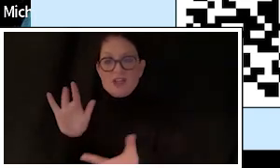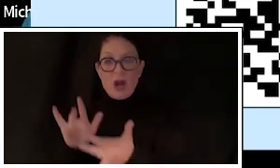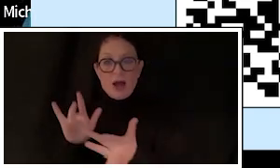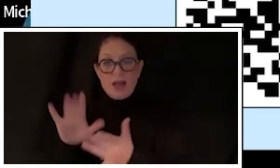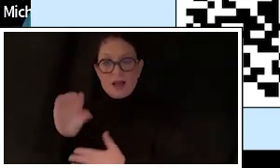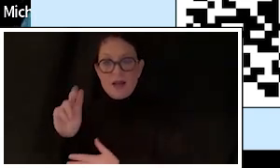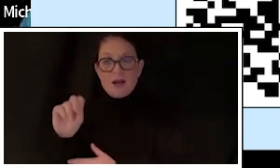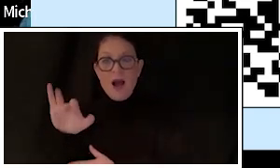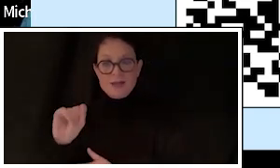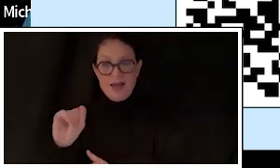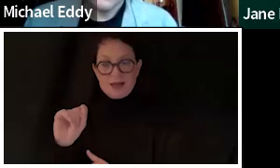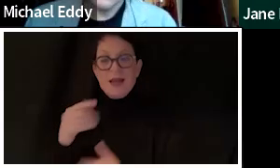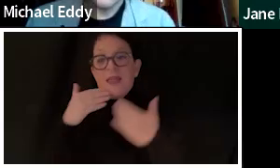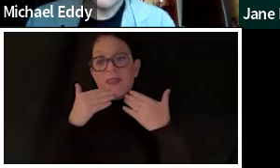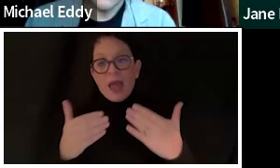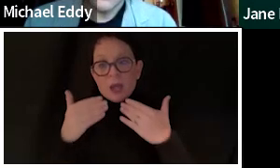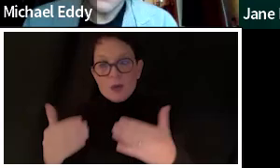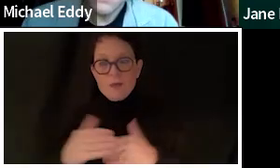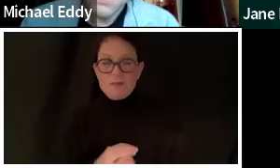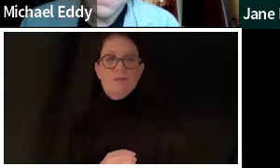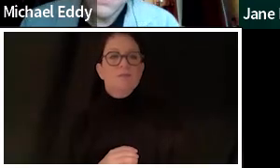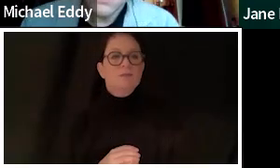www.advocatesinaction.org/contact. Thank you.